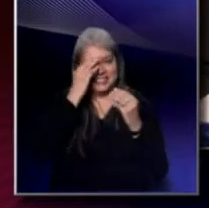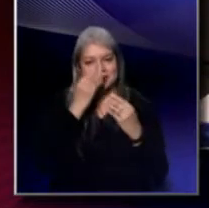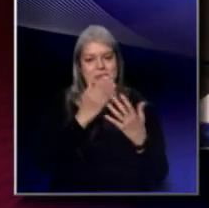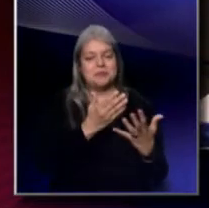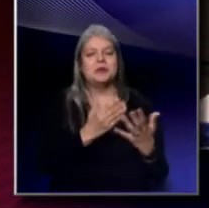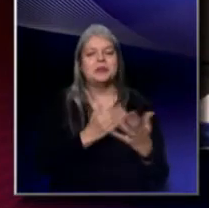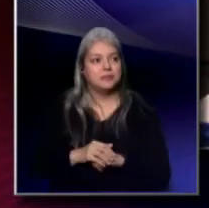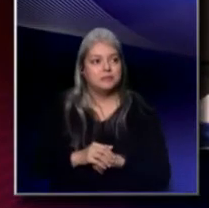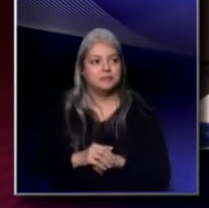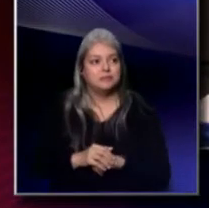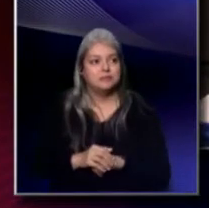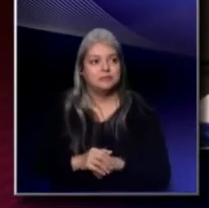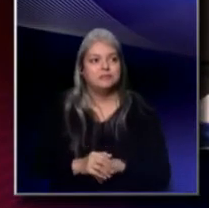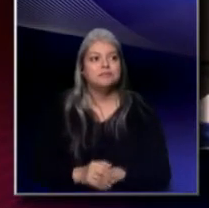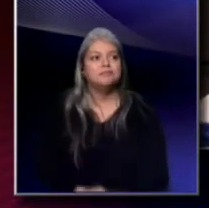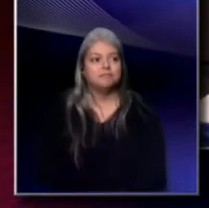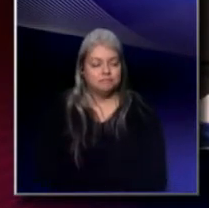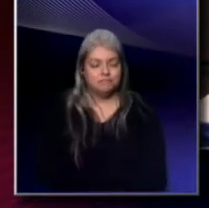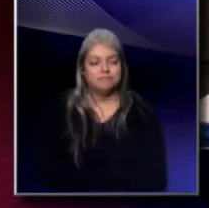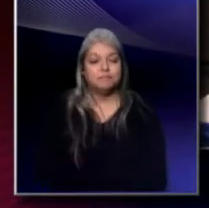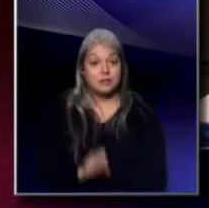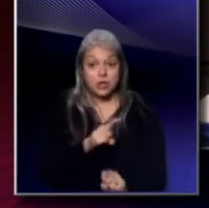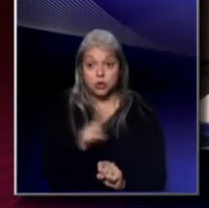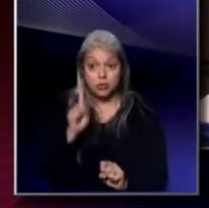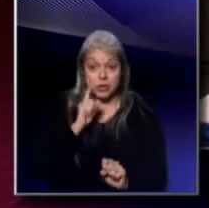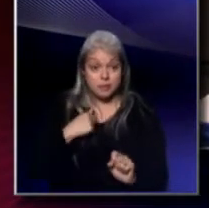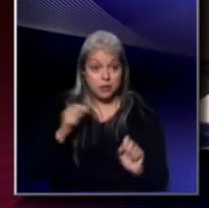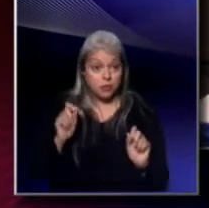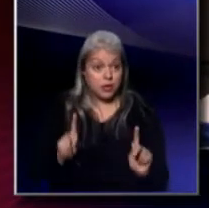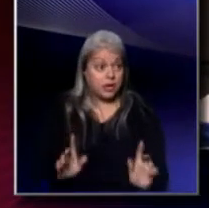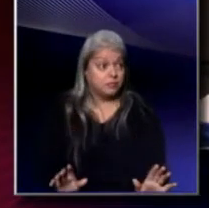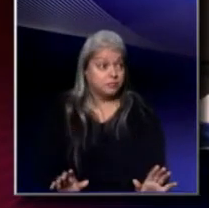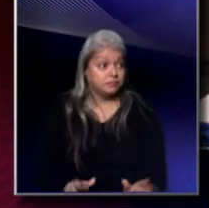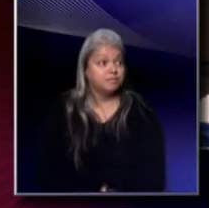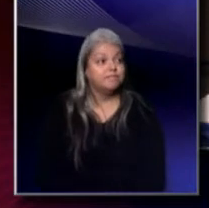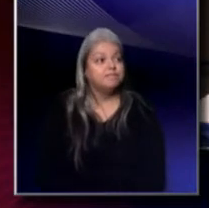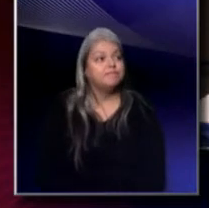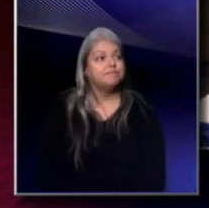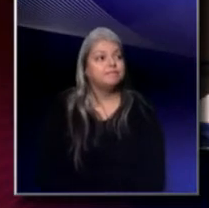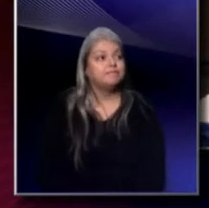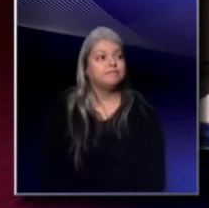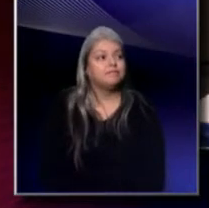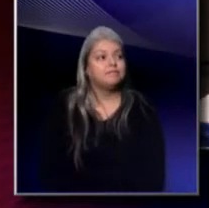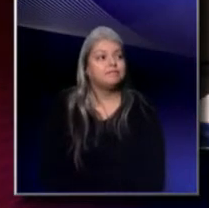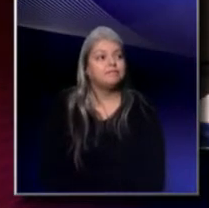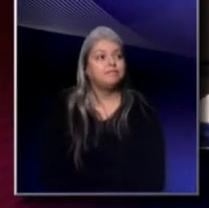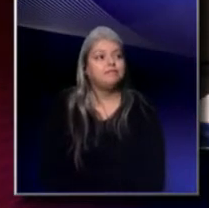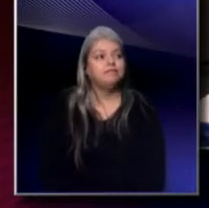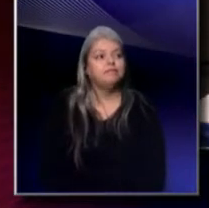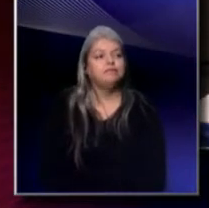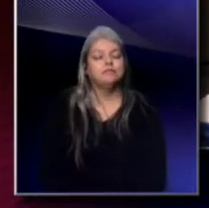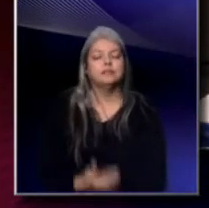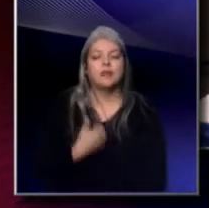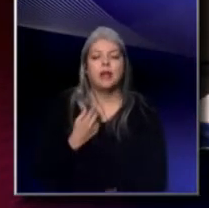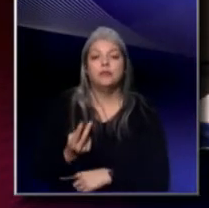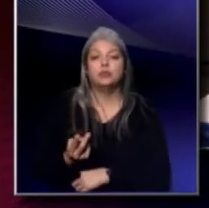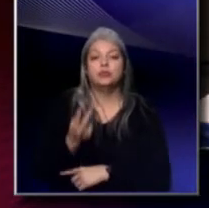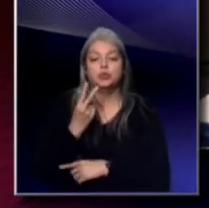we have the superintendent's report. Annette? Can you all hear me okay? Okay, so I have two